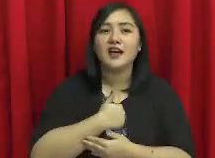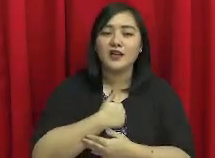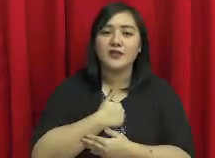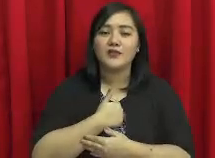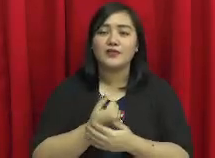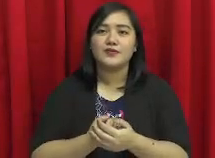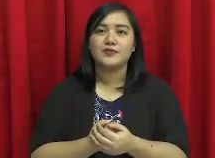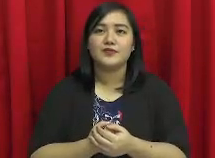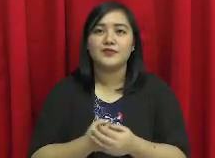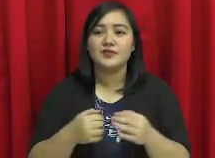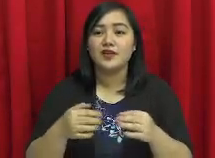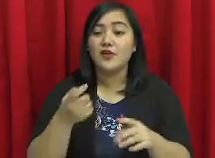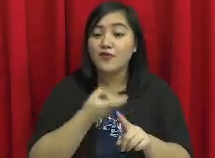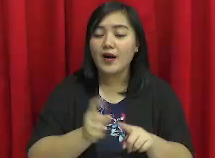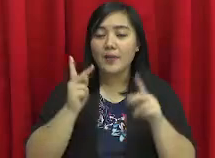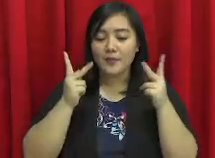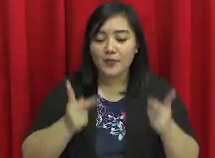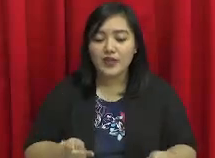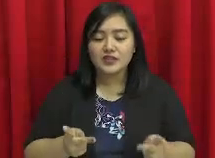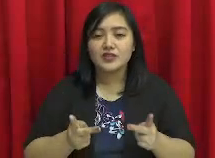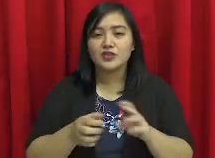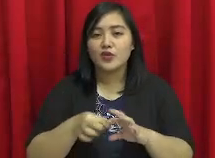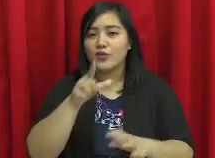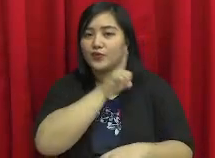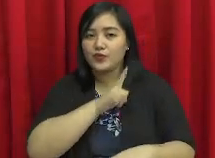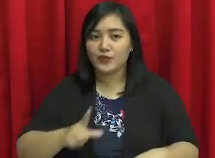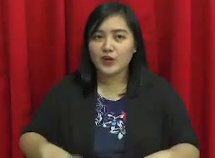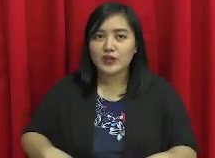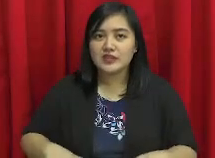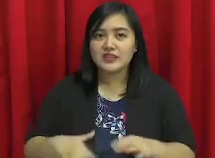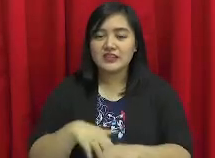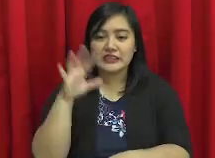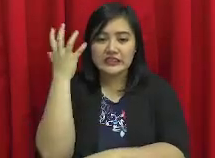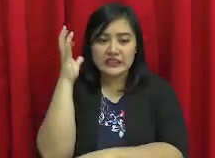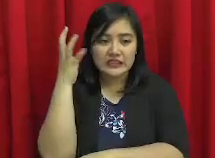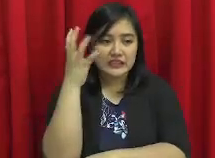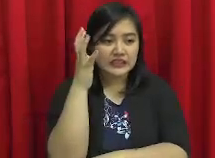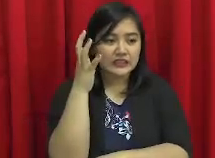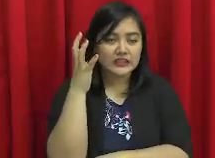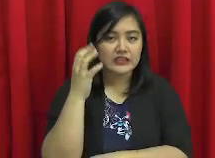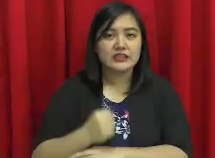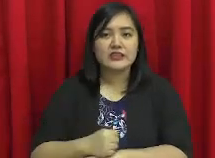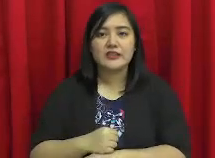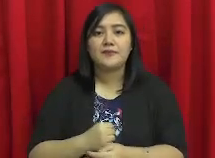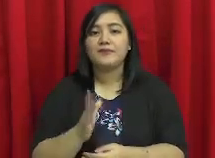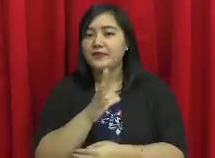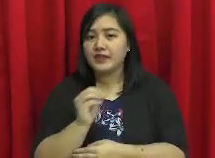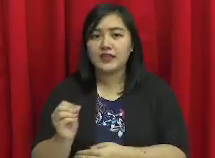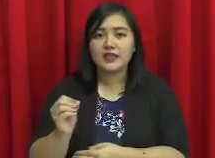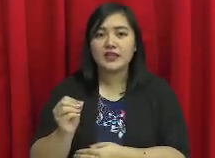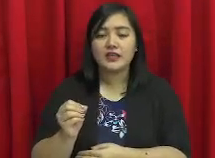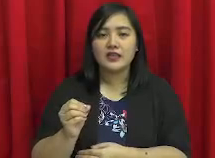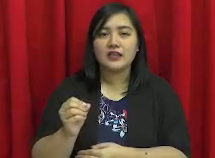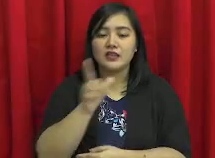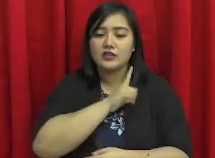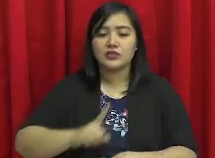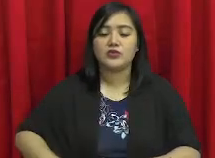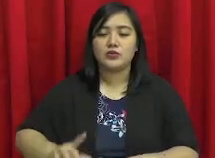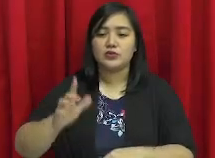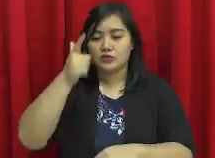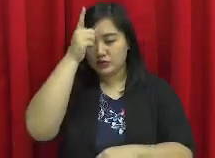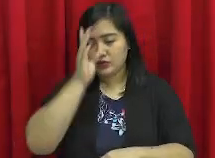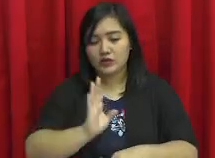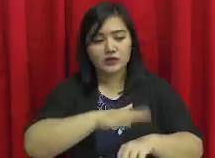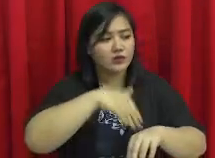trees of the garden. And the Lord said, and the Lord God called unto Adam and said